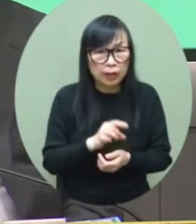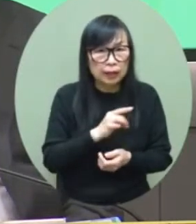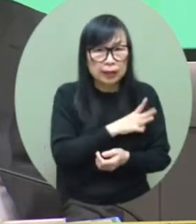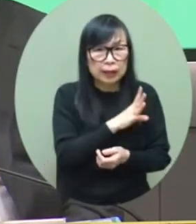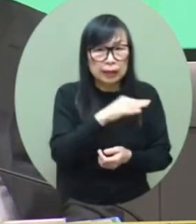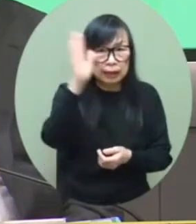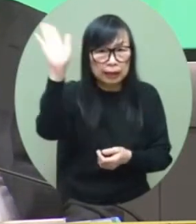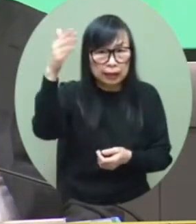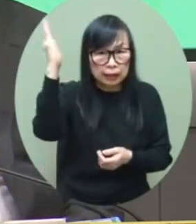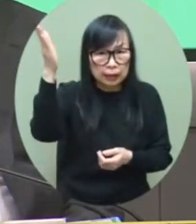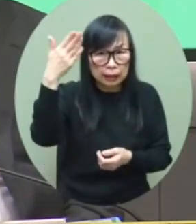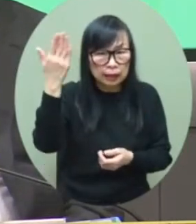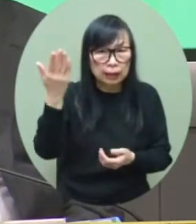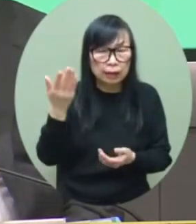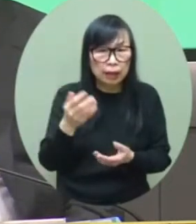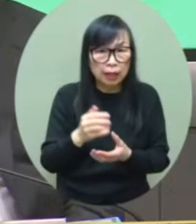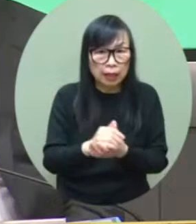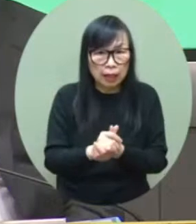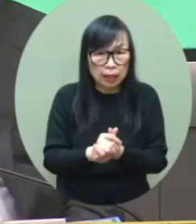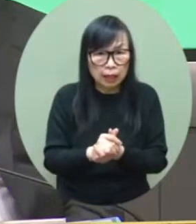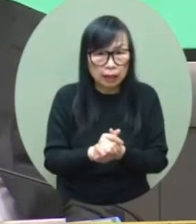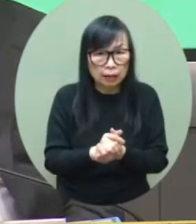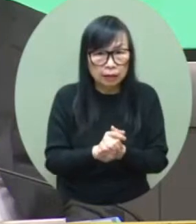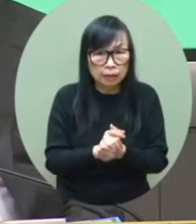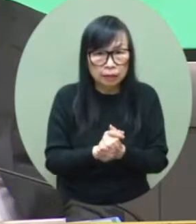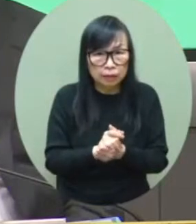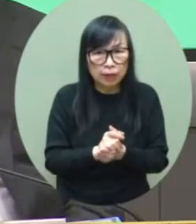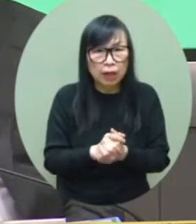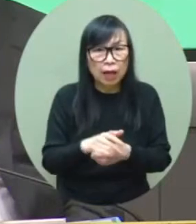very much well praised. And then we have other